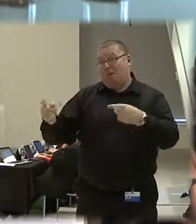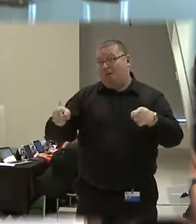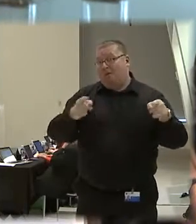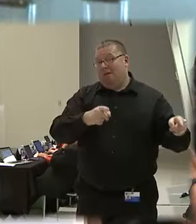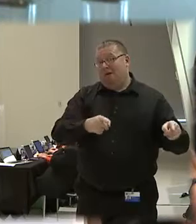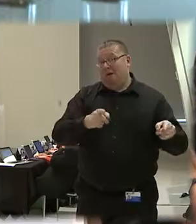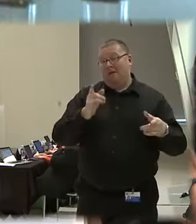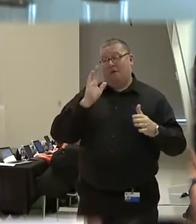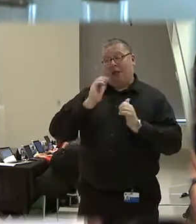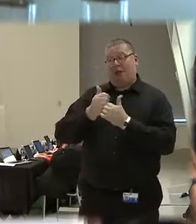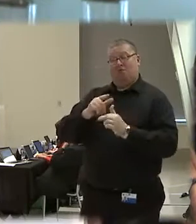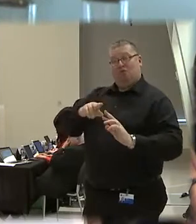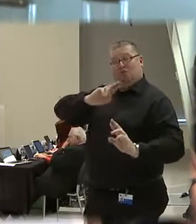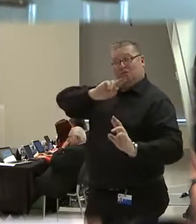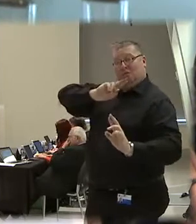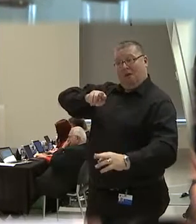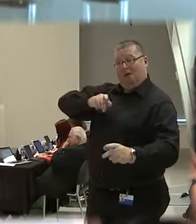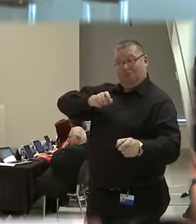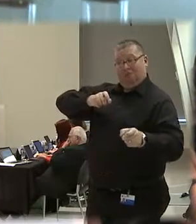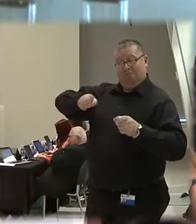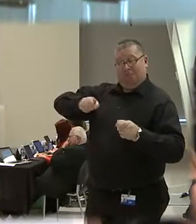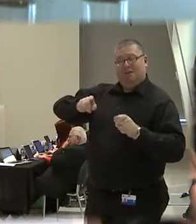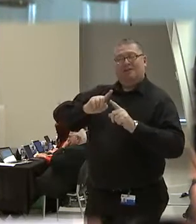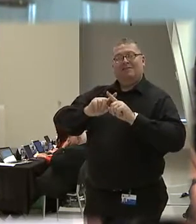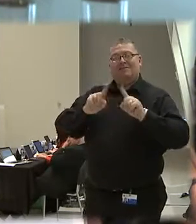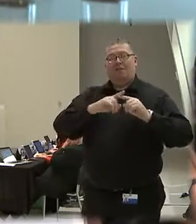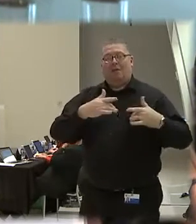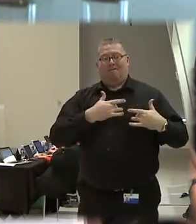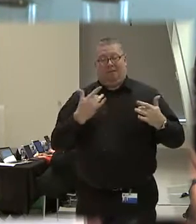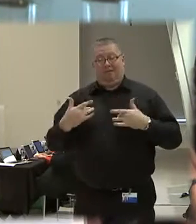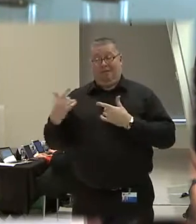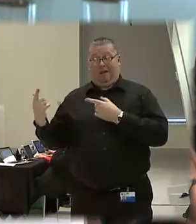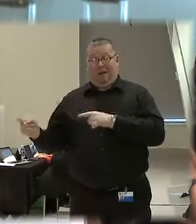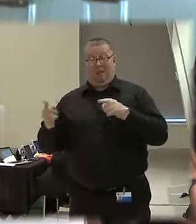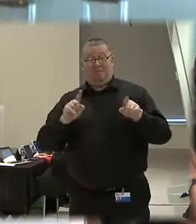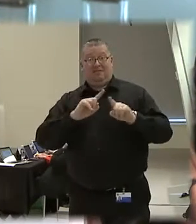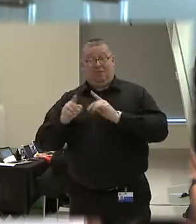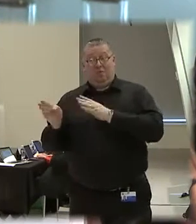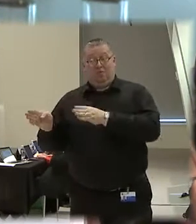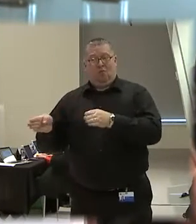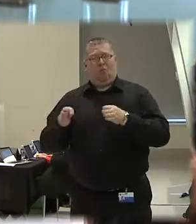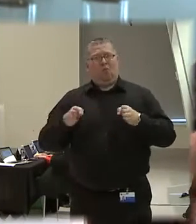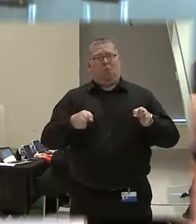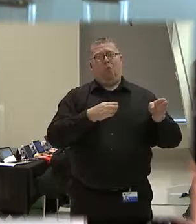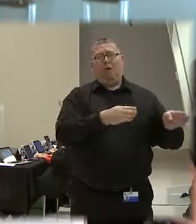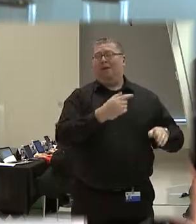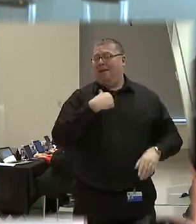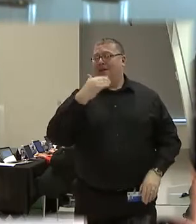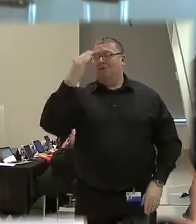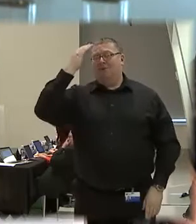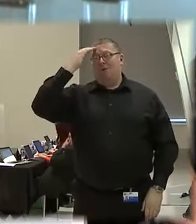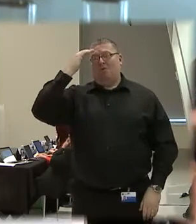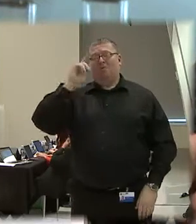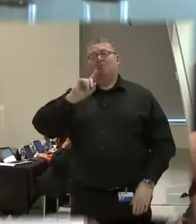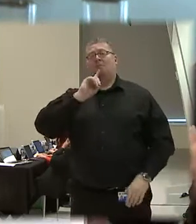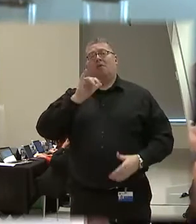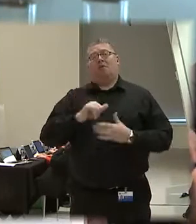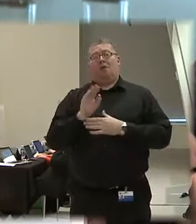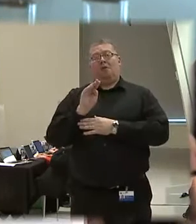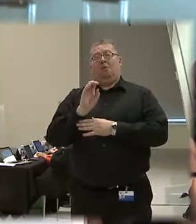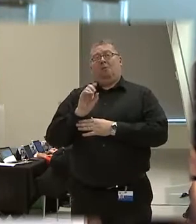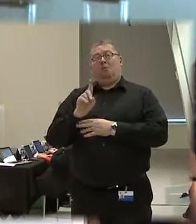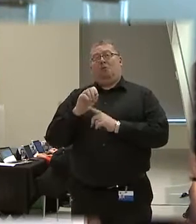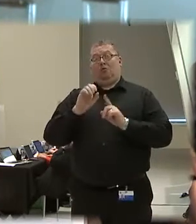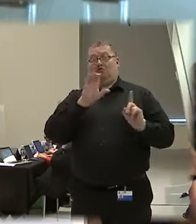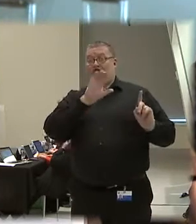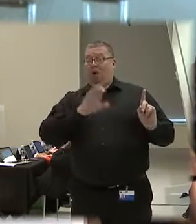for handling different events in different fashions. I certainly know that the mood of Chicago has